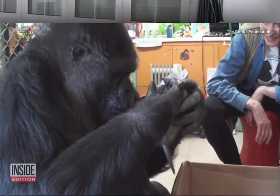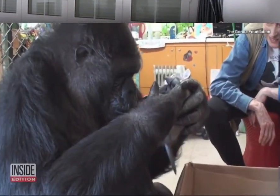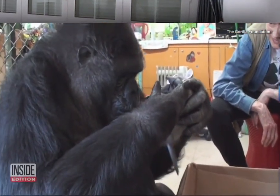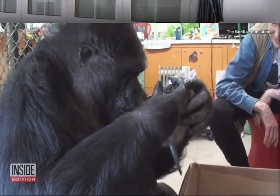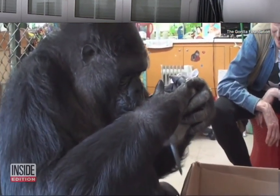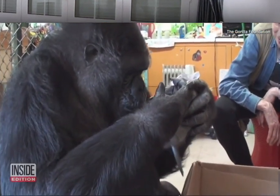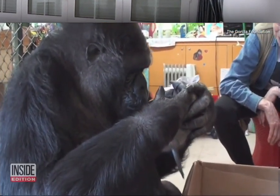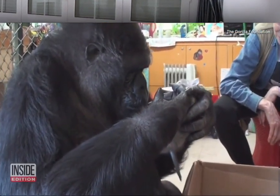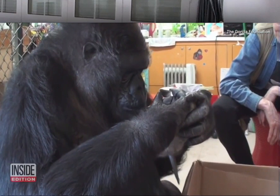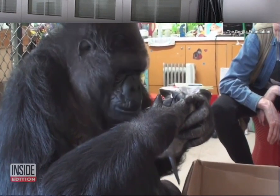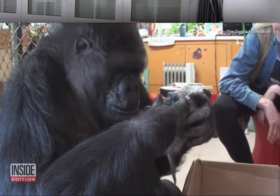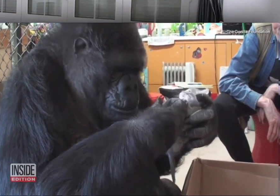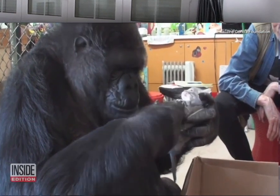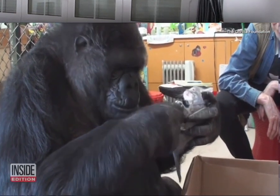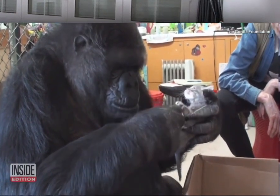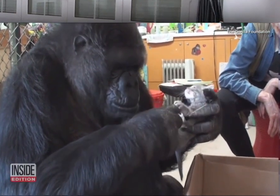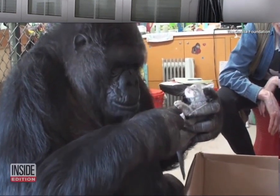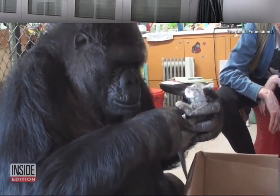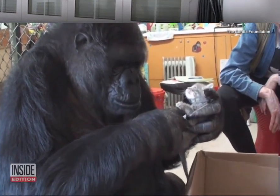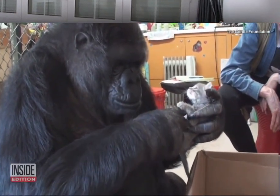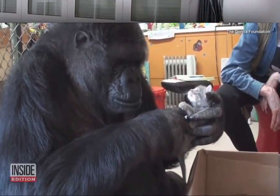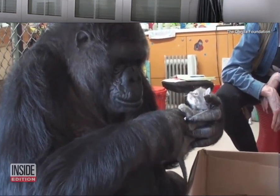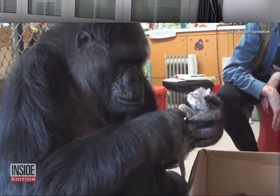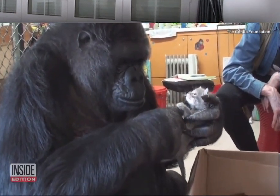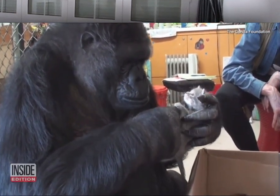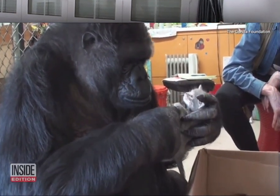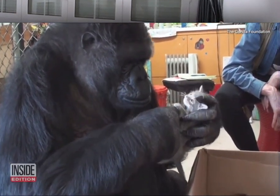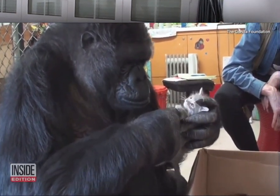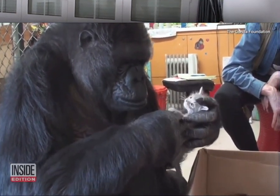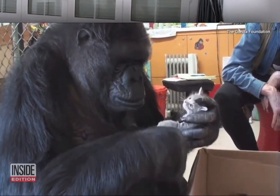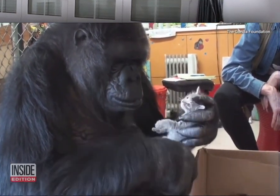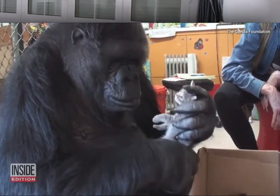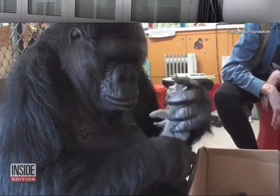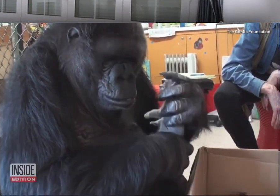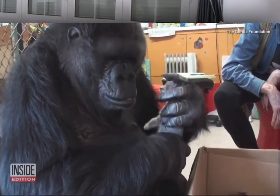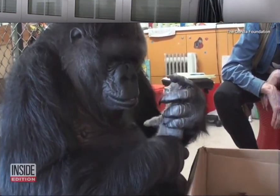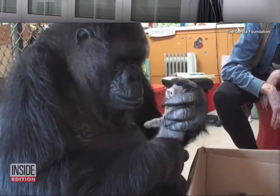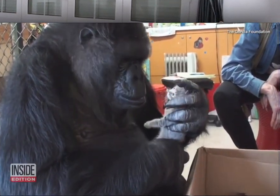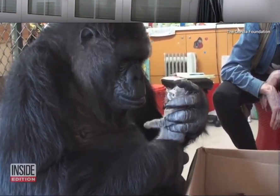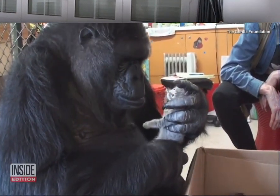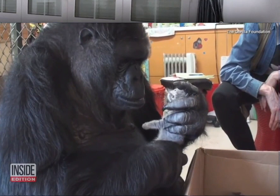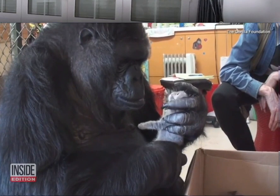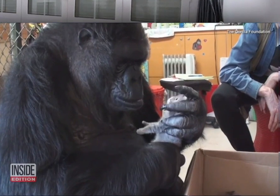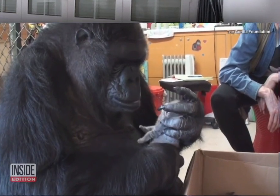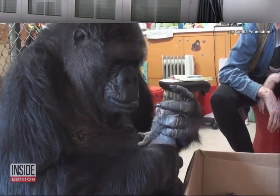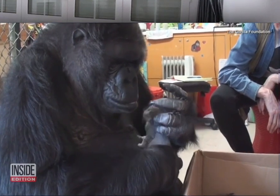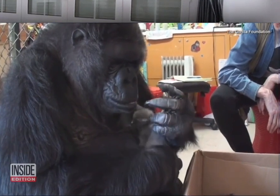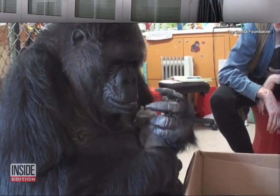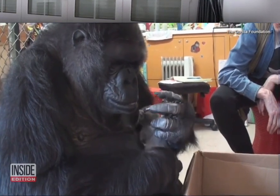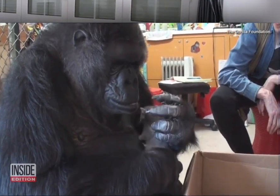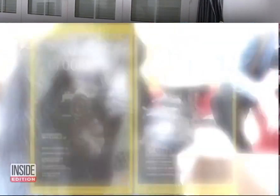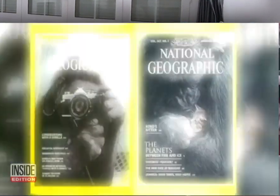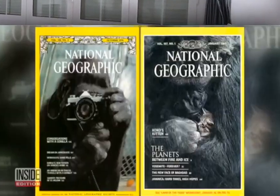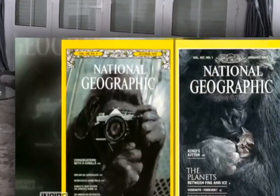She picked the one I think it is. Oh, meeting more kittens! Koko, the beloved gorilla known for her warm personality and sign language skills, has died at the age